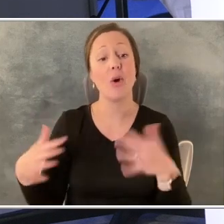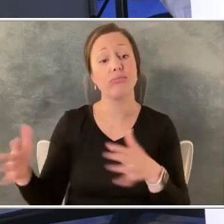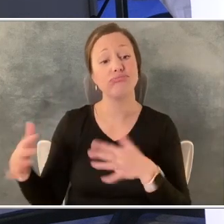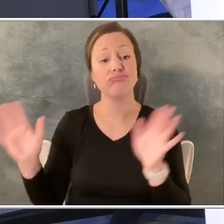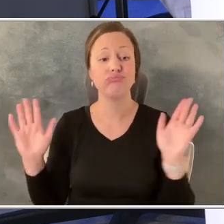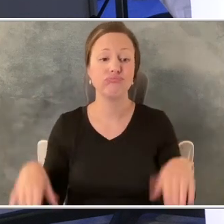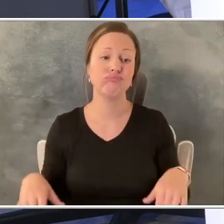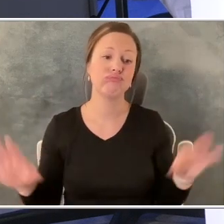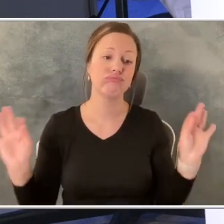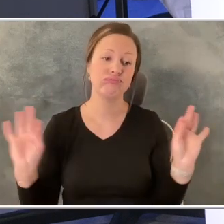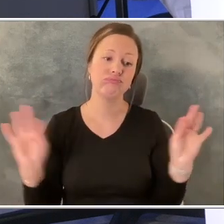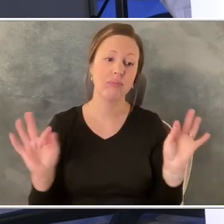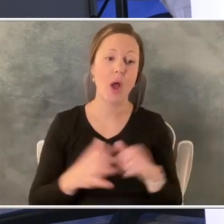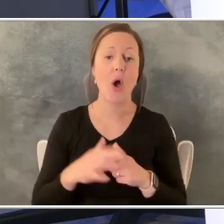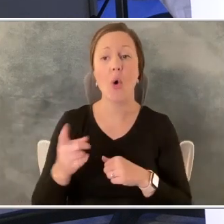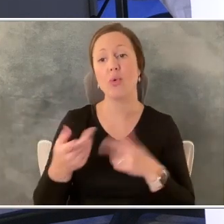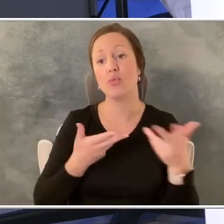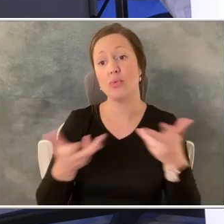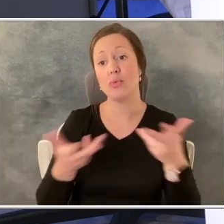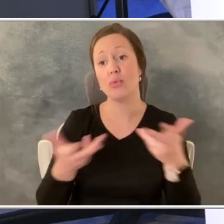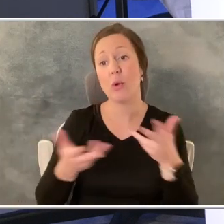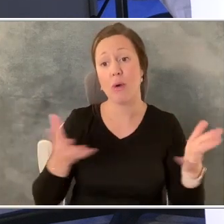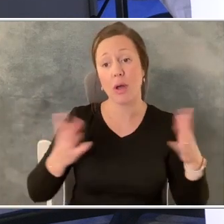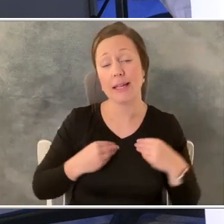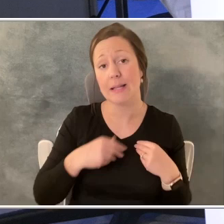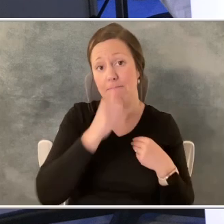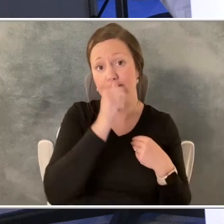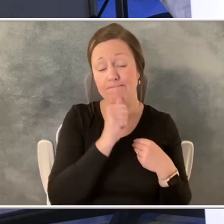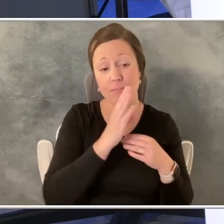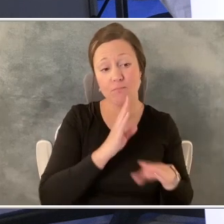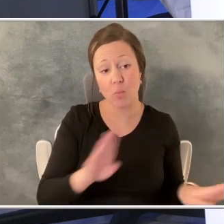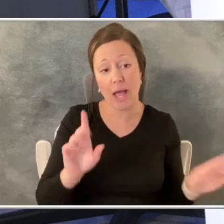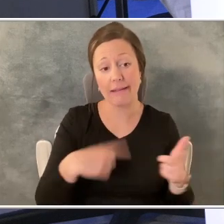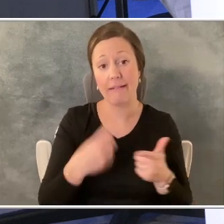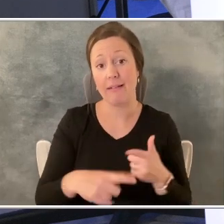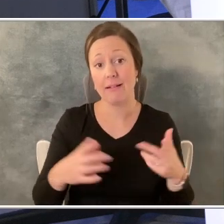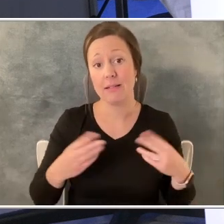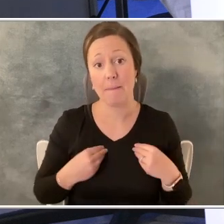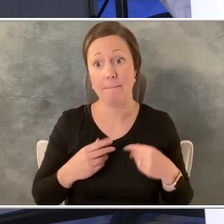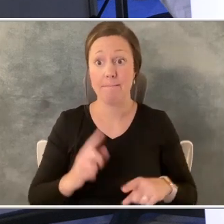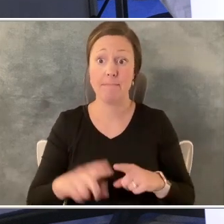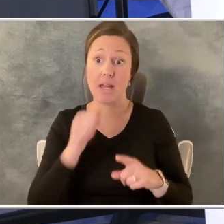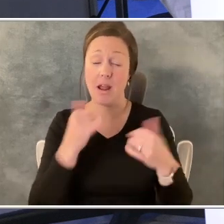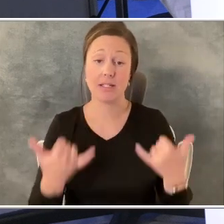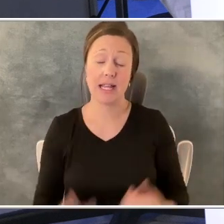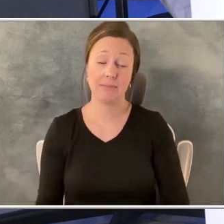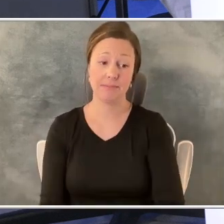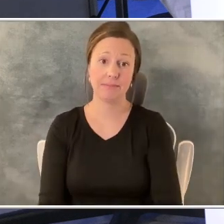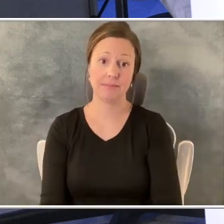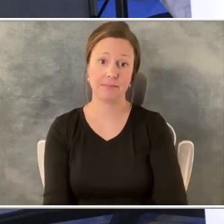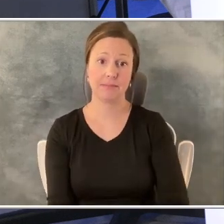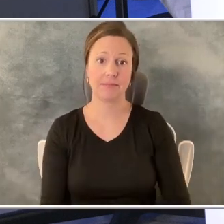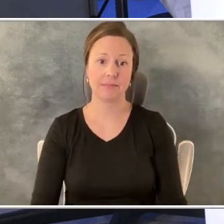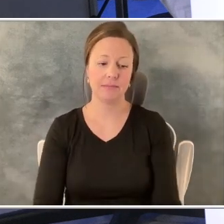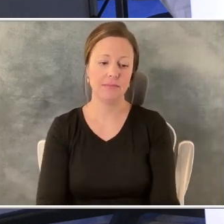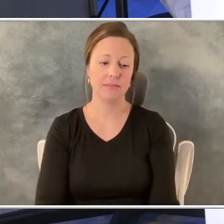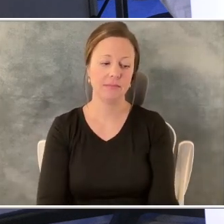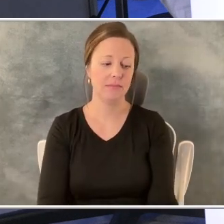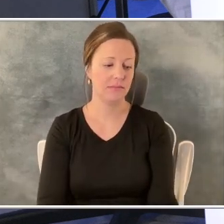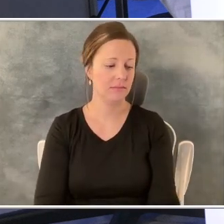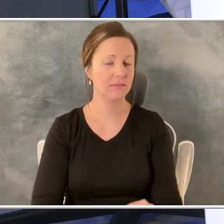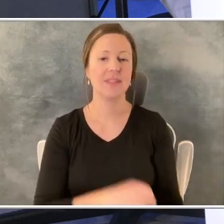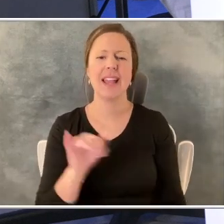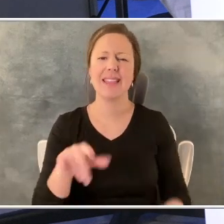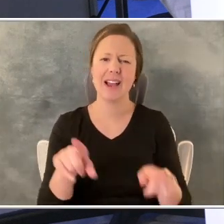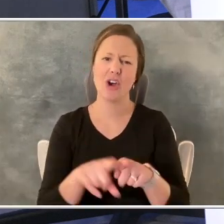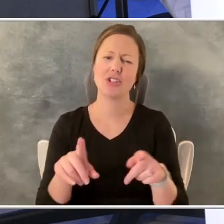you deal with it quietly and just deal with it. So not today, though. And that impact, I think, has affected generations of